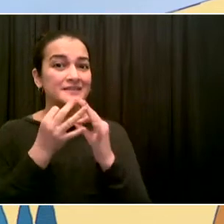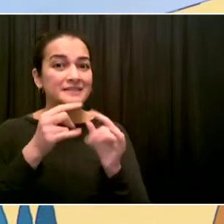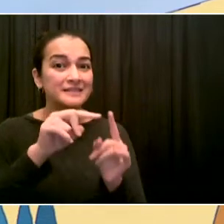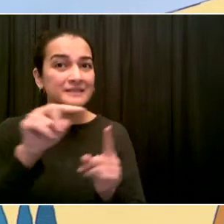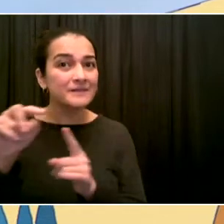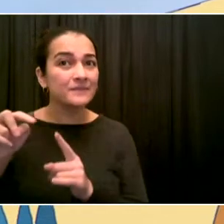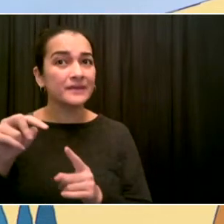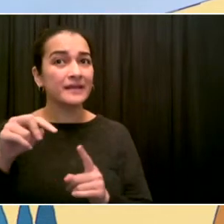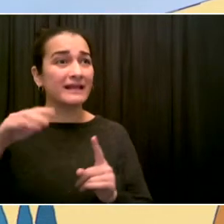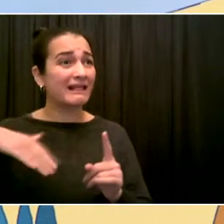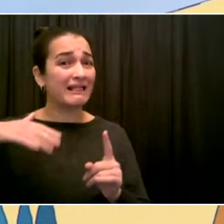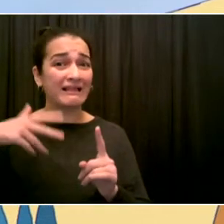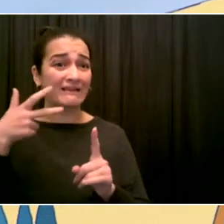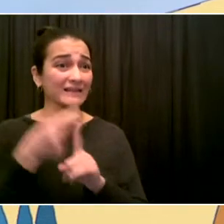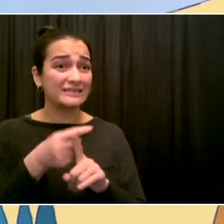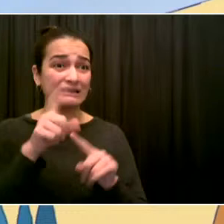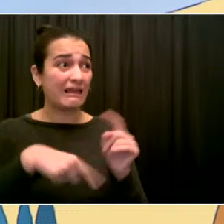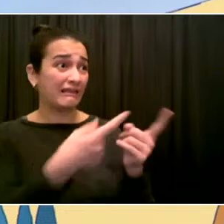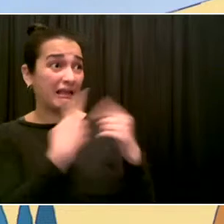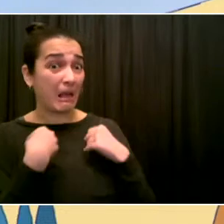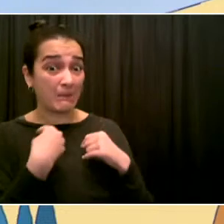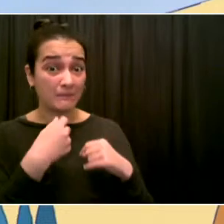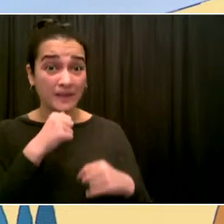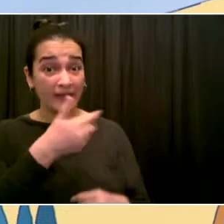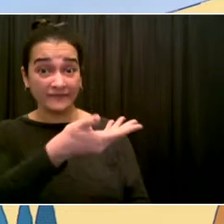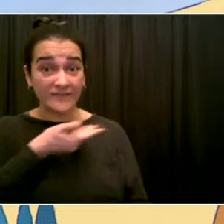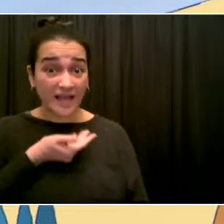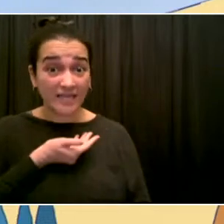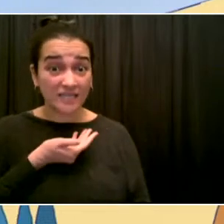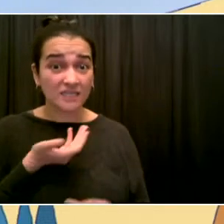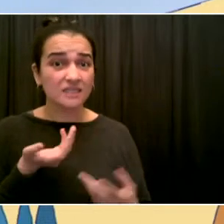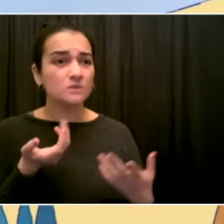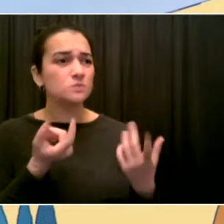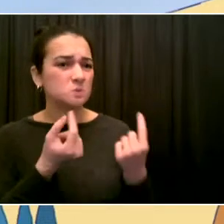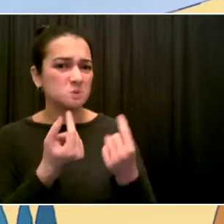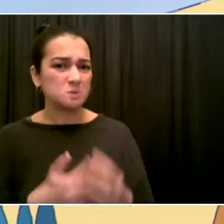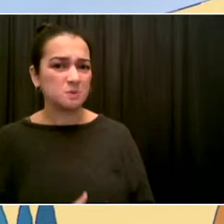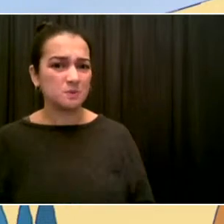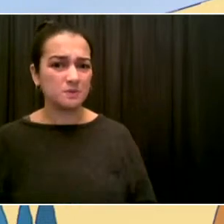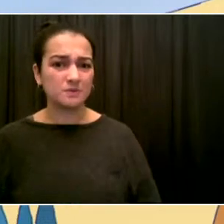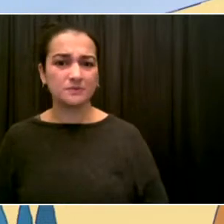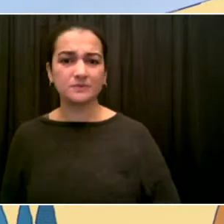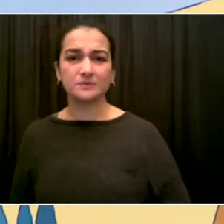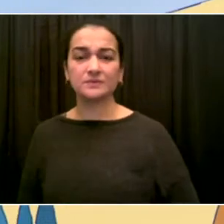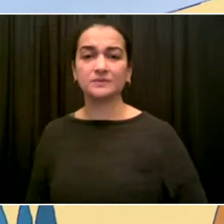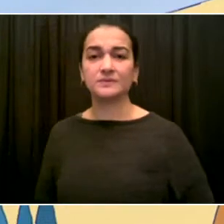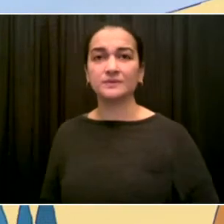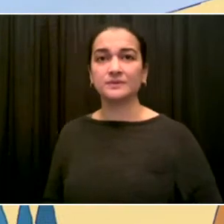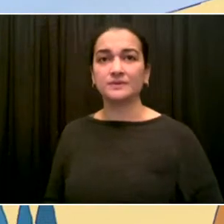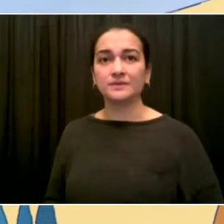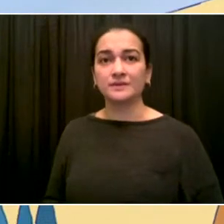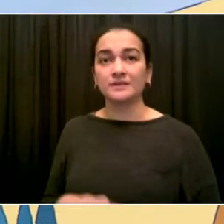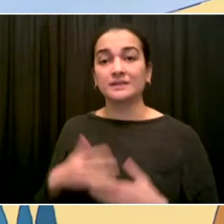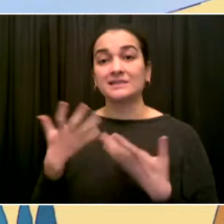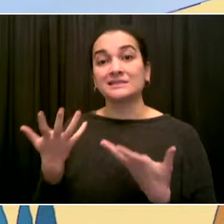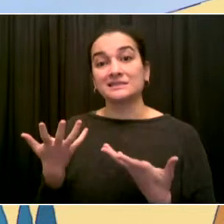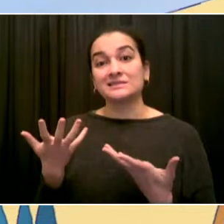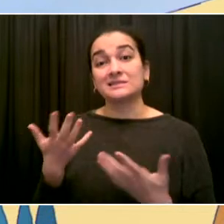a vaccinated only gathering, or is there some other mitigation you can take? It's a great question, Aaron. It's a tough question. And